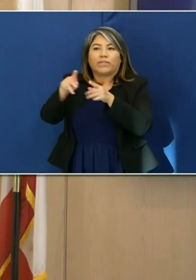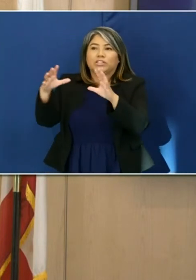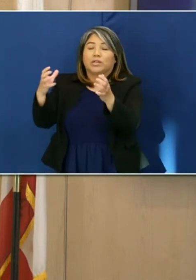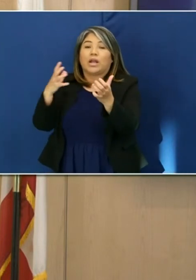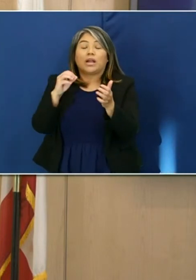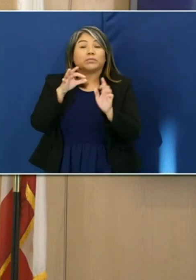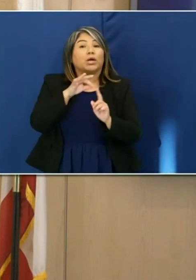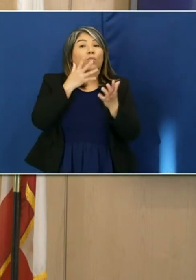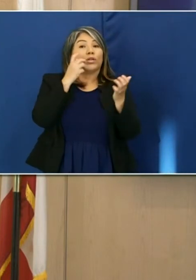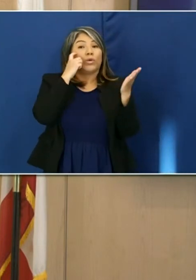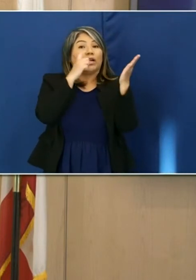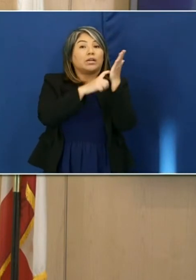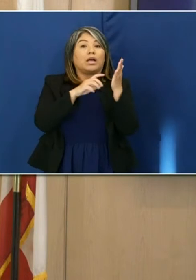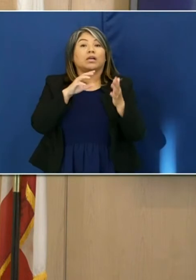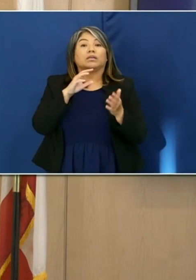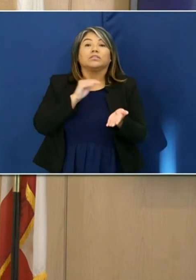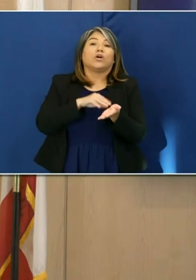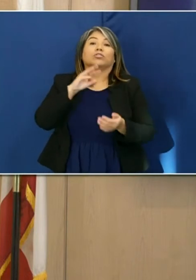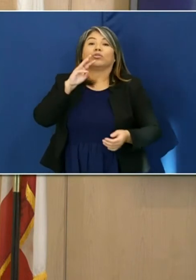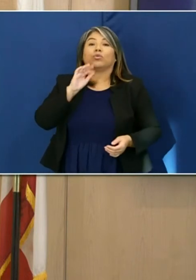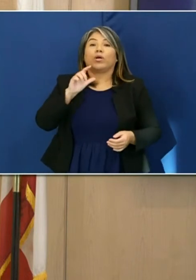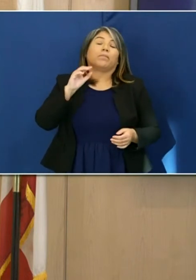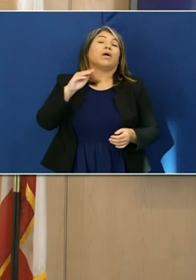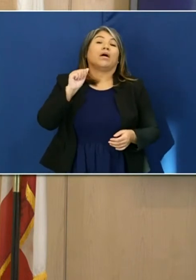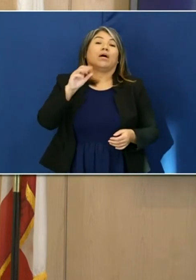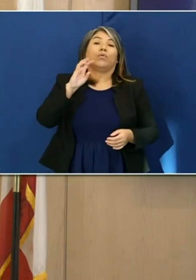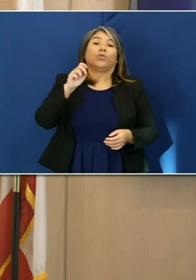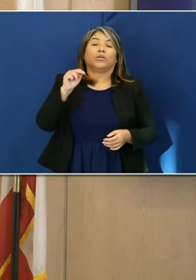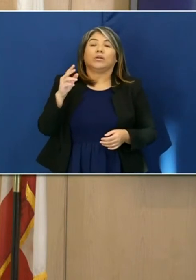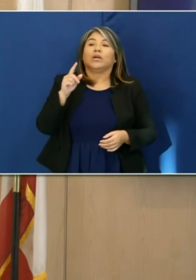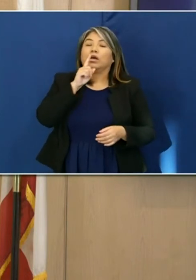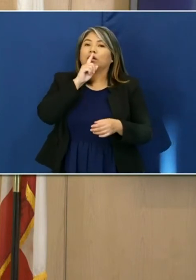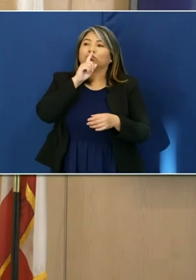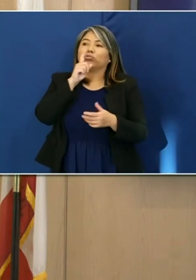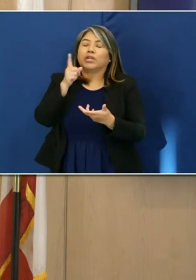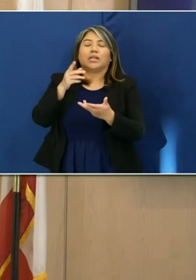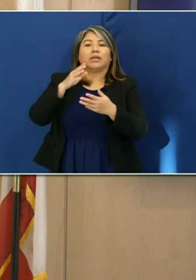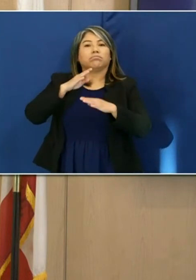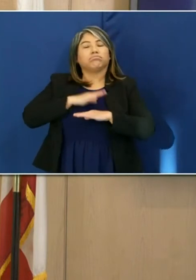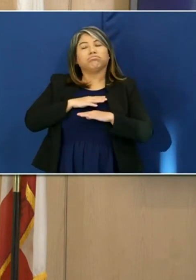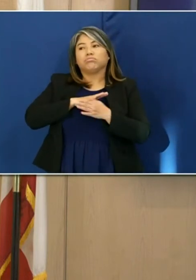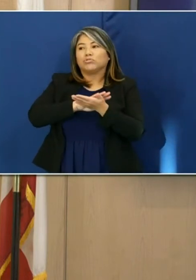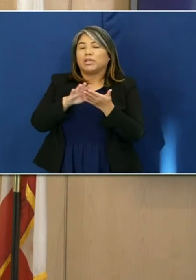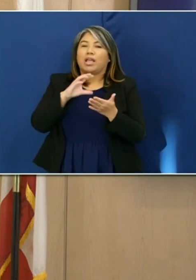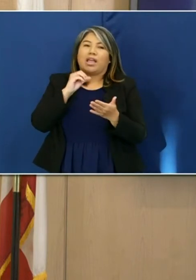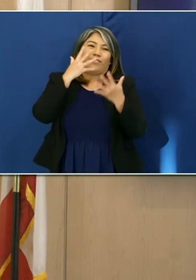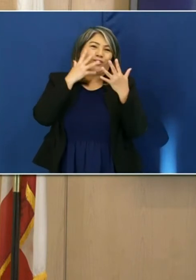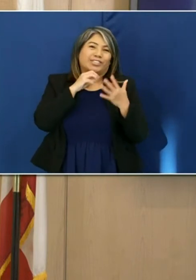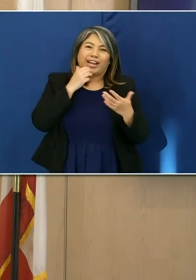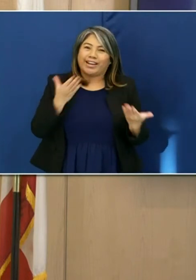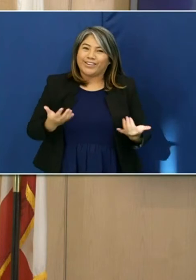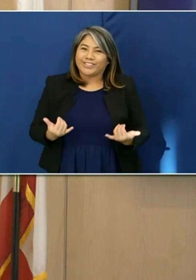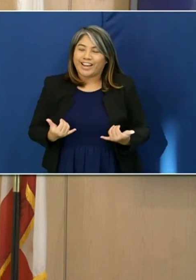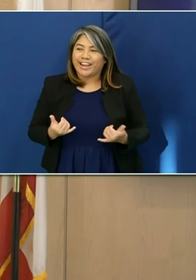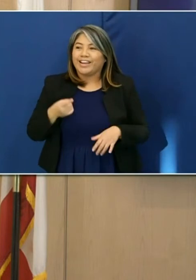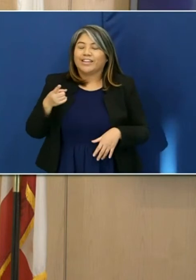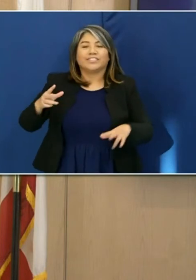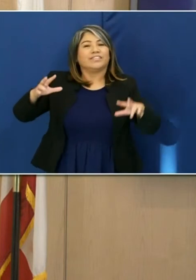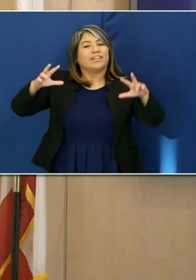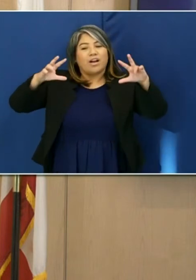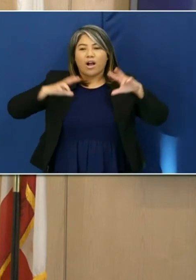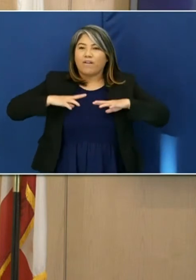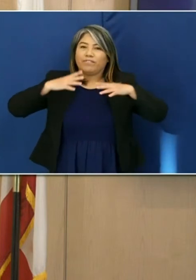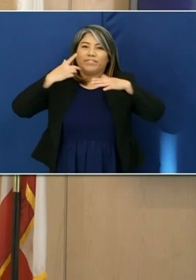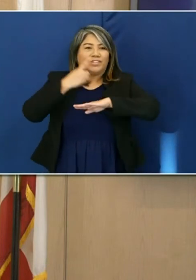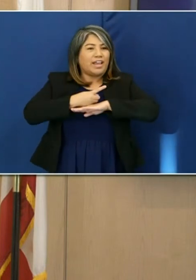specifically want to recognize Dr. Wilma Wooten. It was really gratifying to see, and unfortunately she's not here today. She's getting the day off